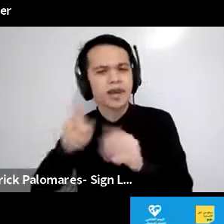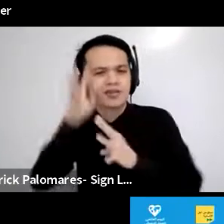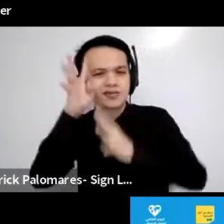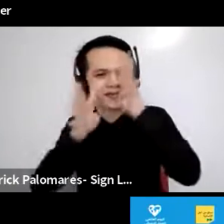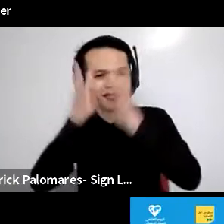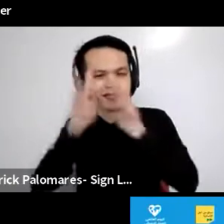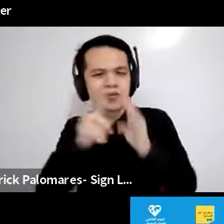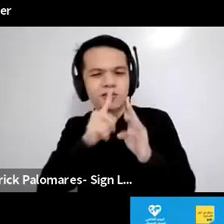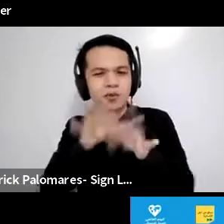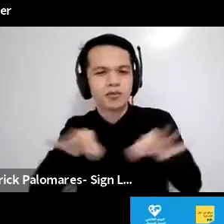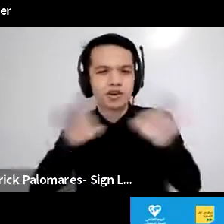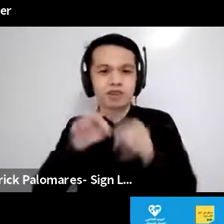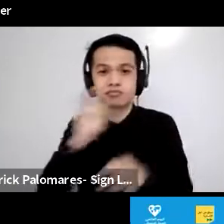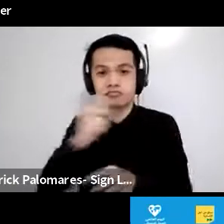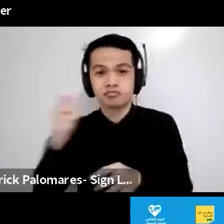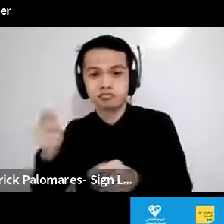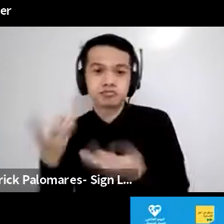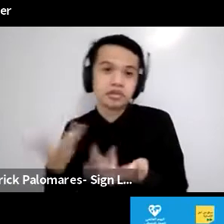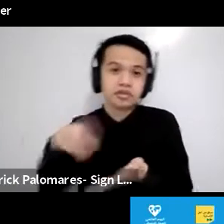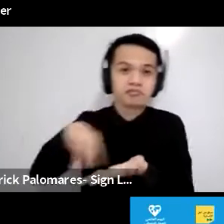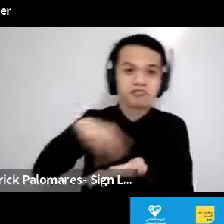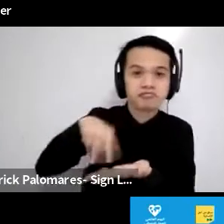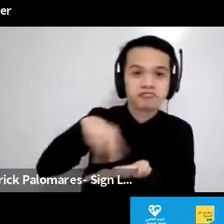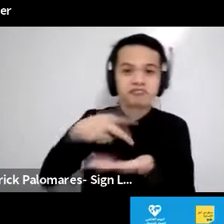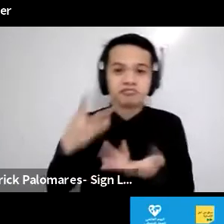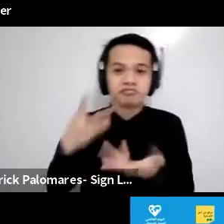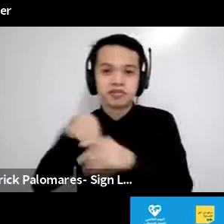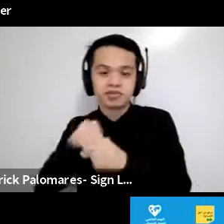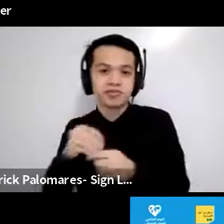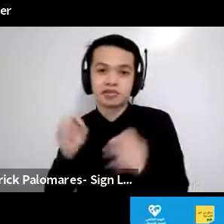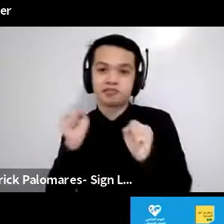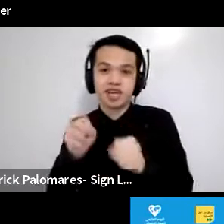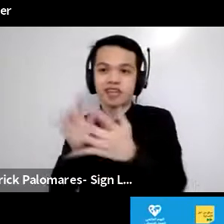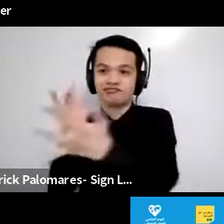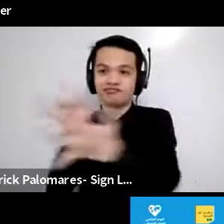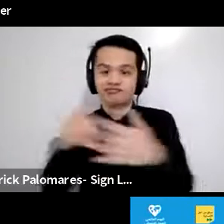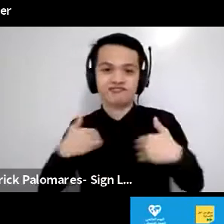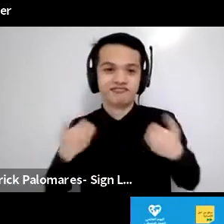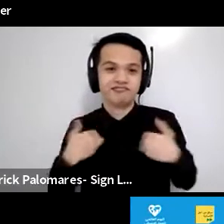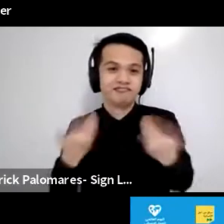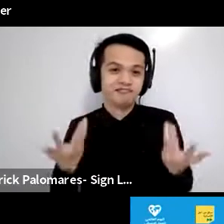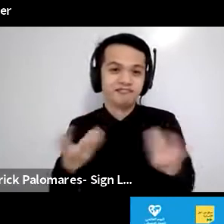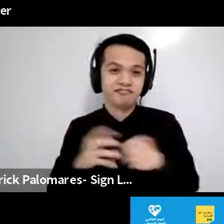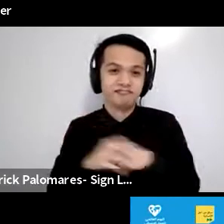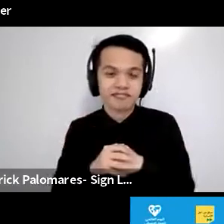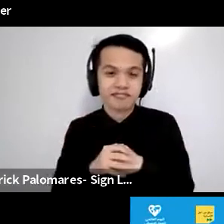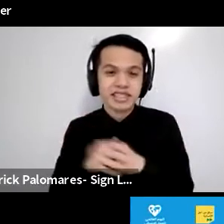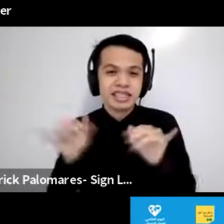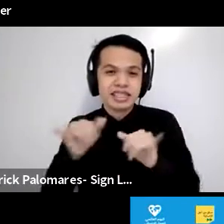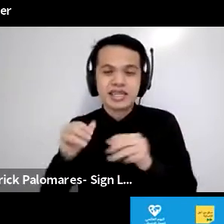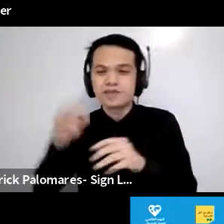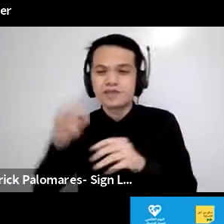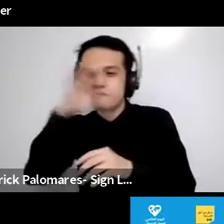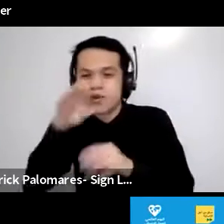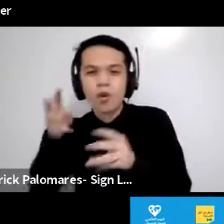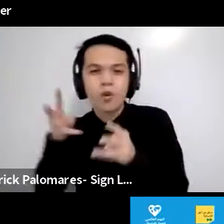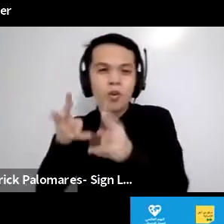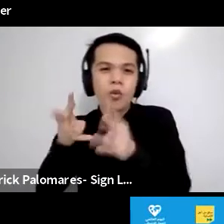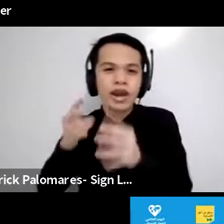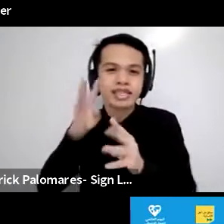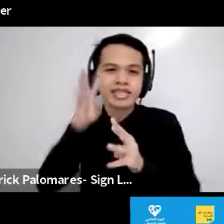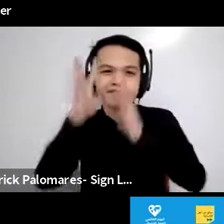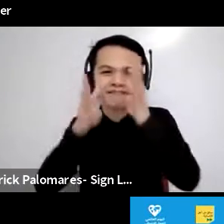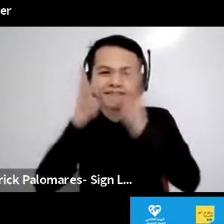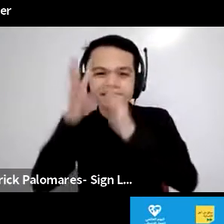on TikTok, making songs and dances on TikTok so that we can still reach our youth audience, finding ways to create